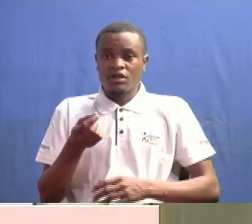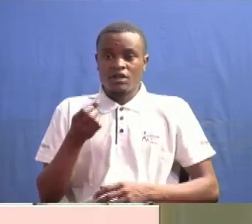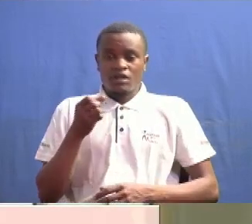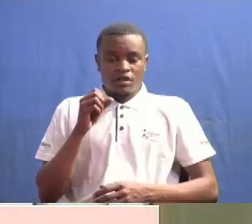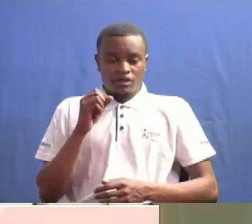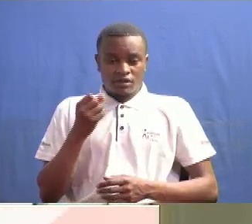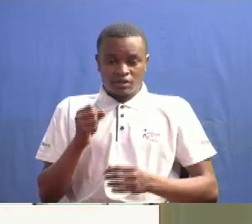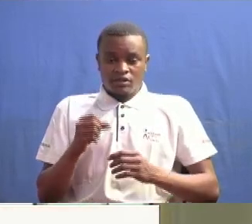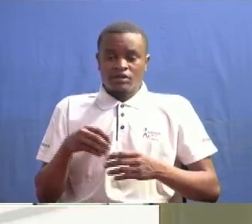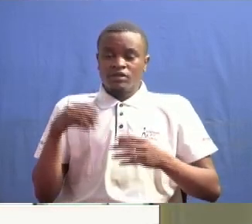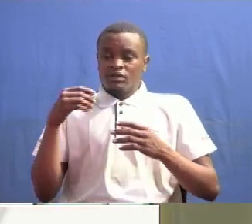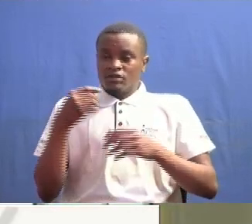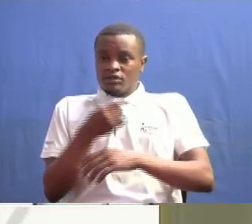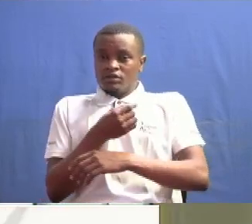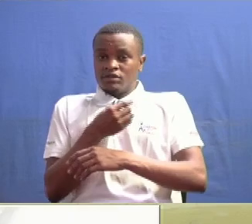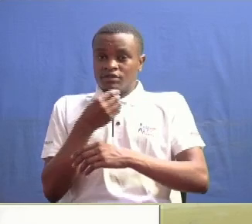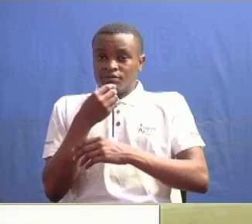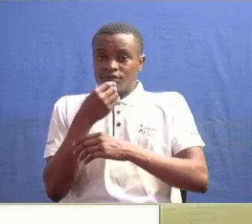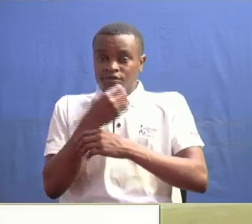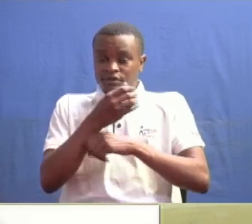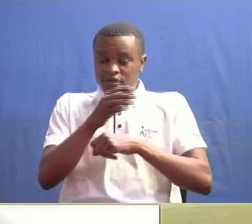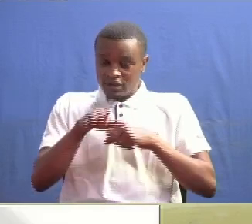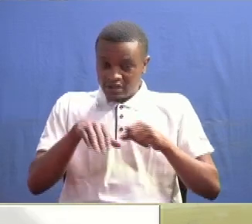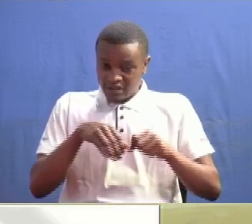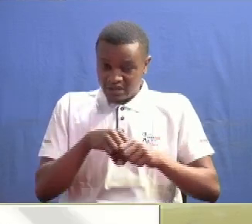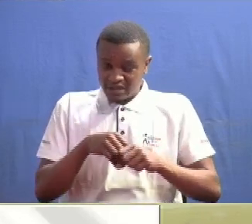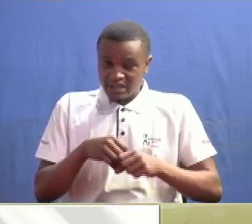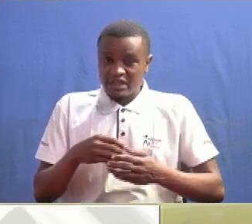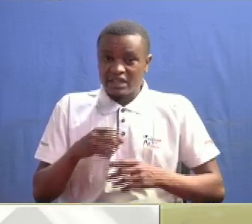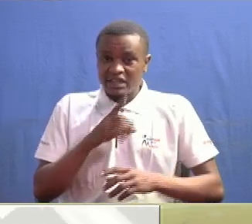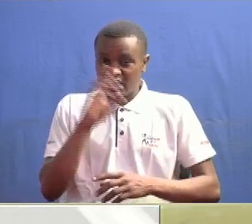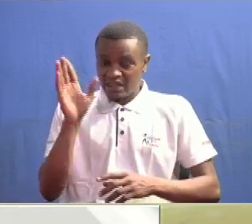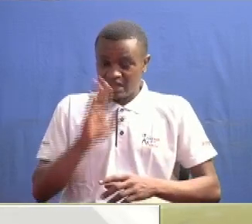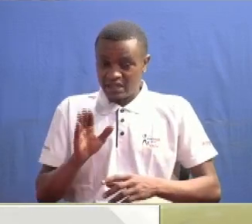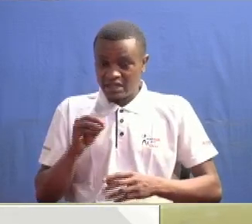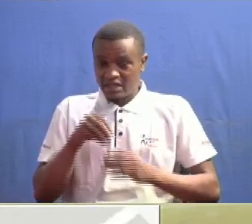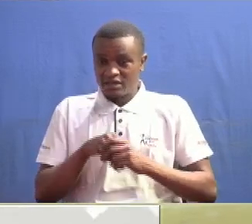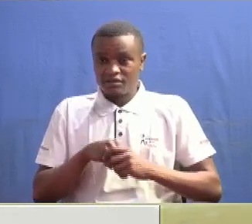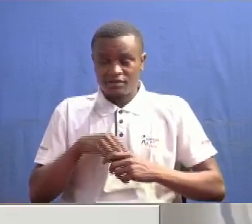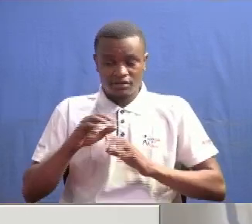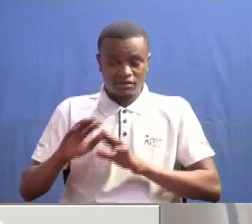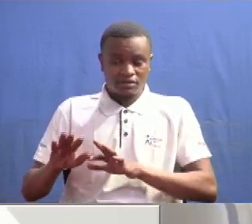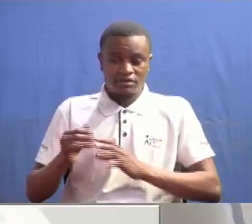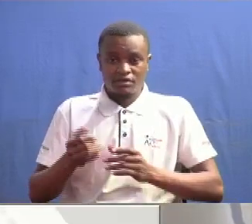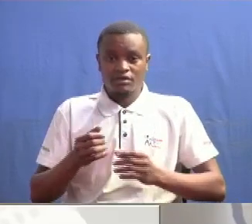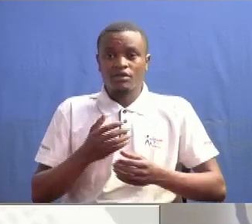Regular checkups, timely treatment, and awareness of symptoms can protect against one of the